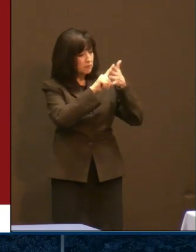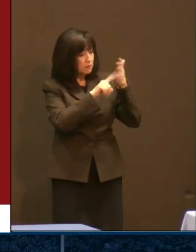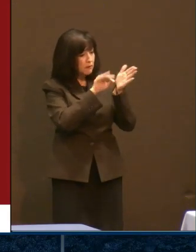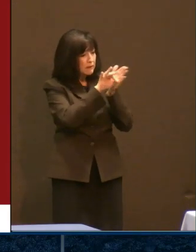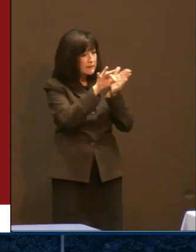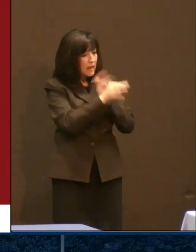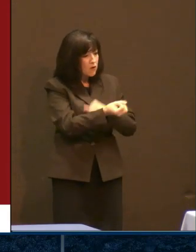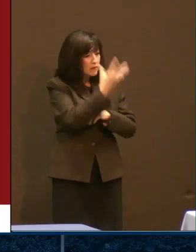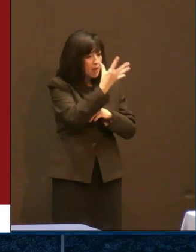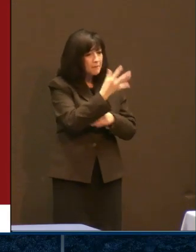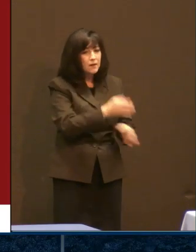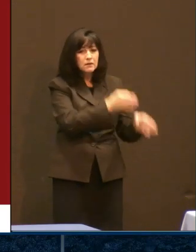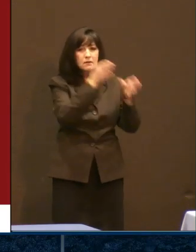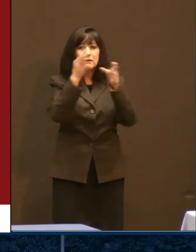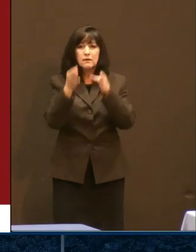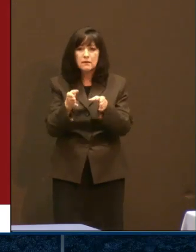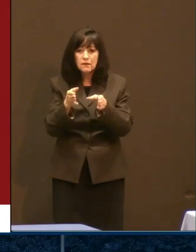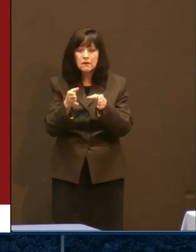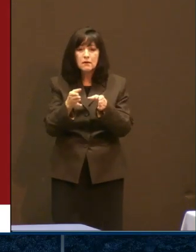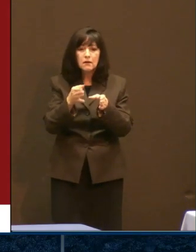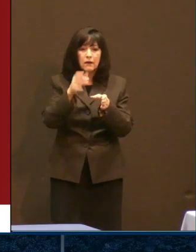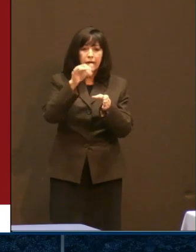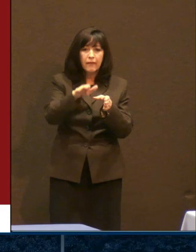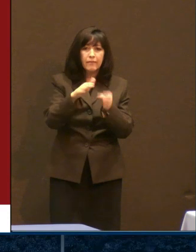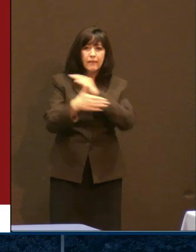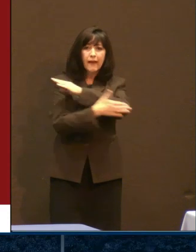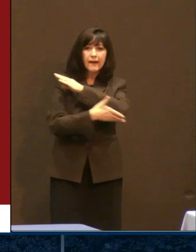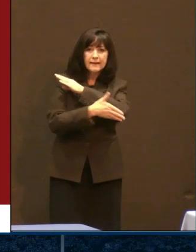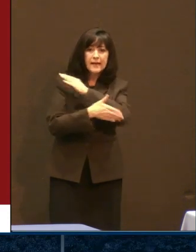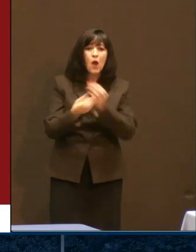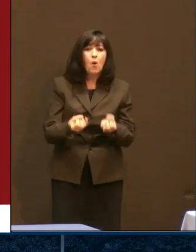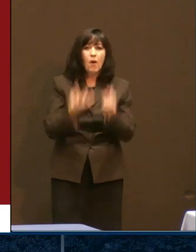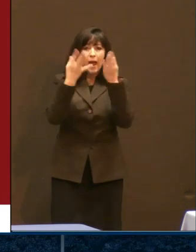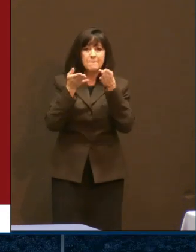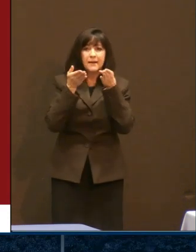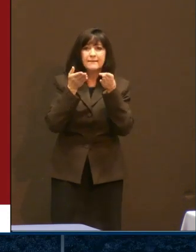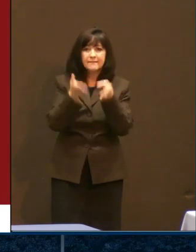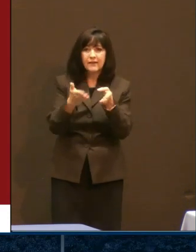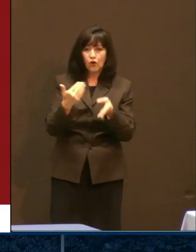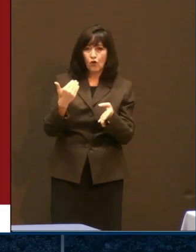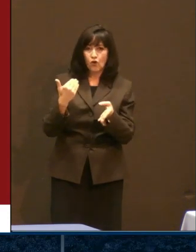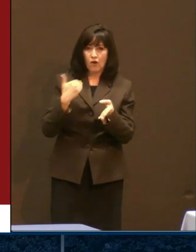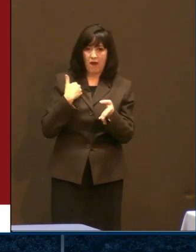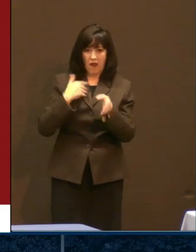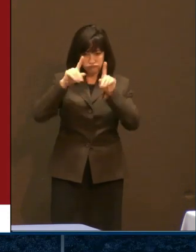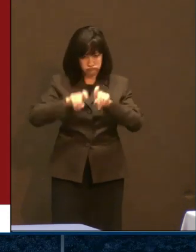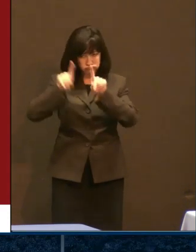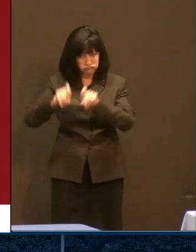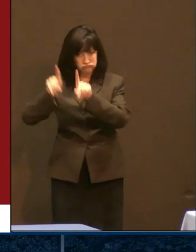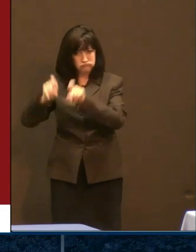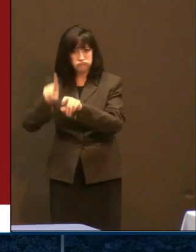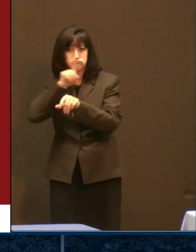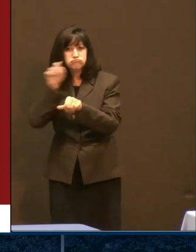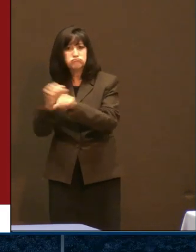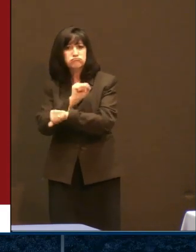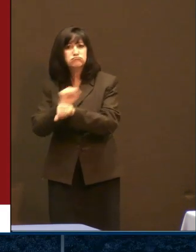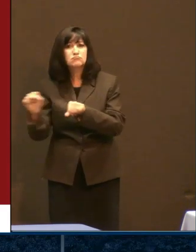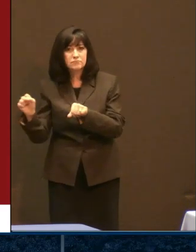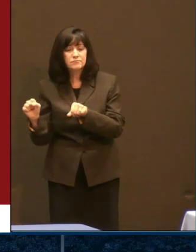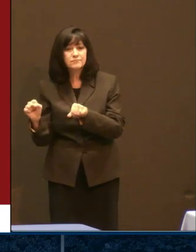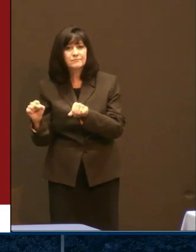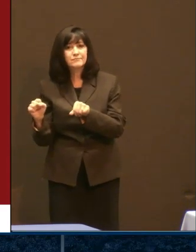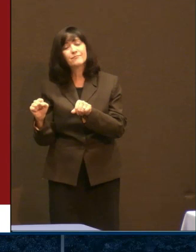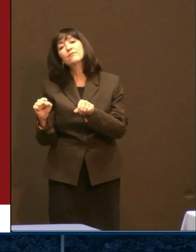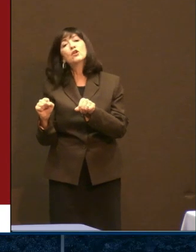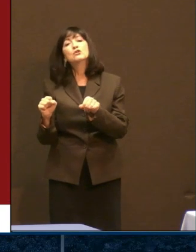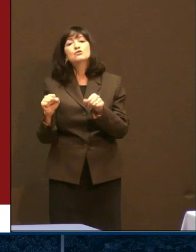bit. And that's a measure to a certain extent of the severity of the positive cases that we're seeing. And also